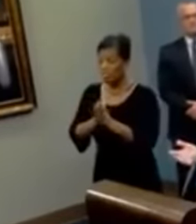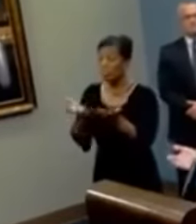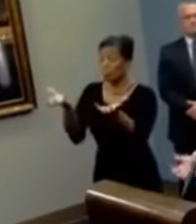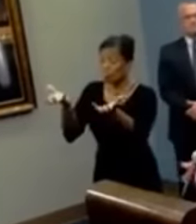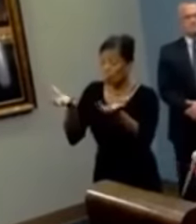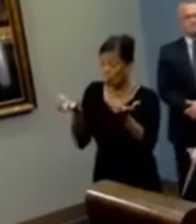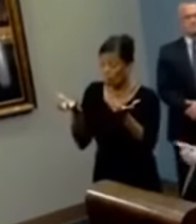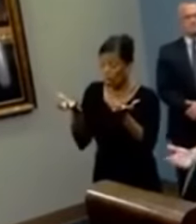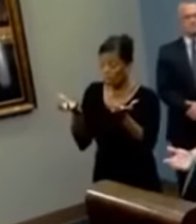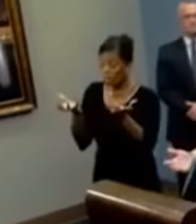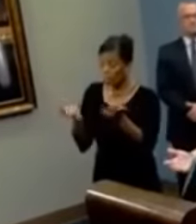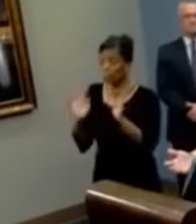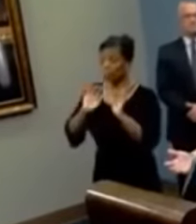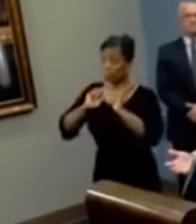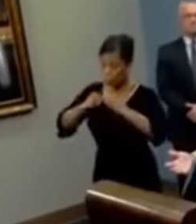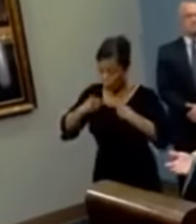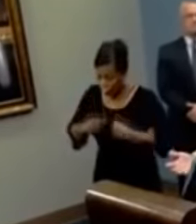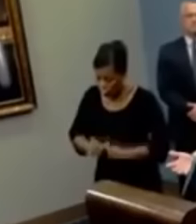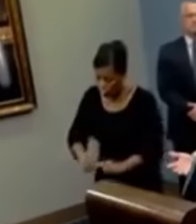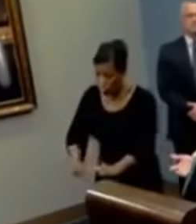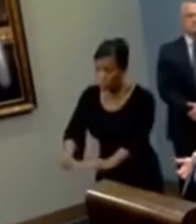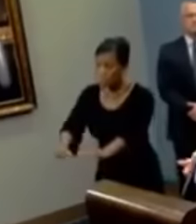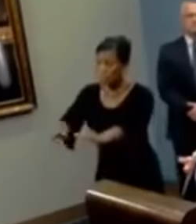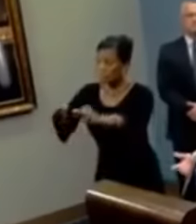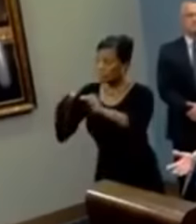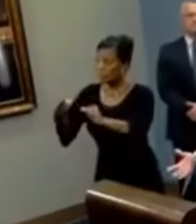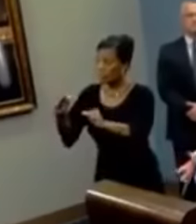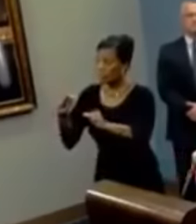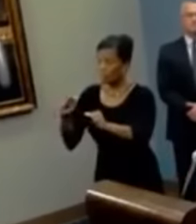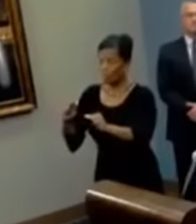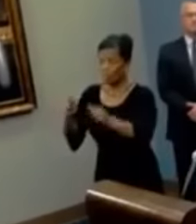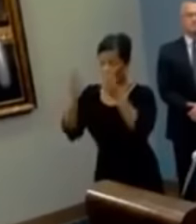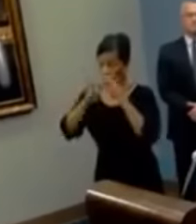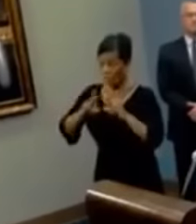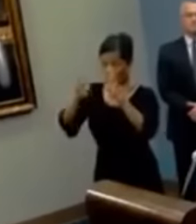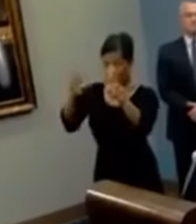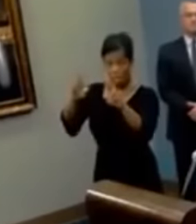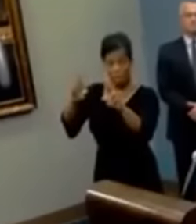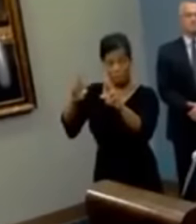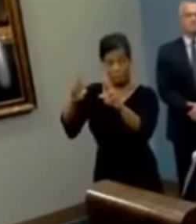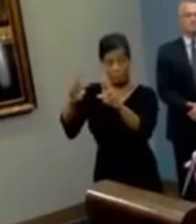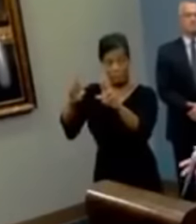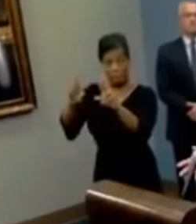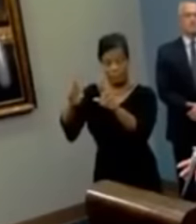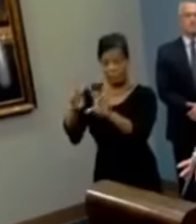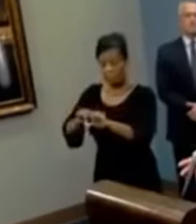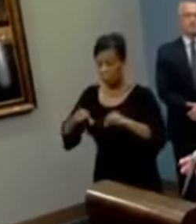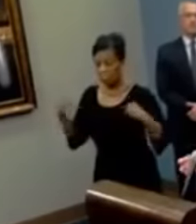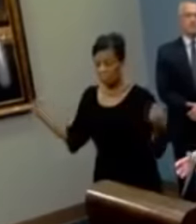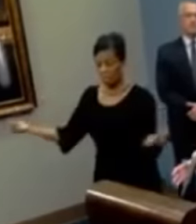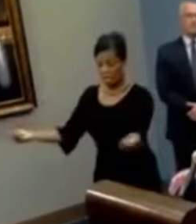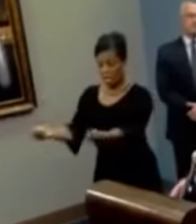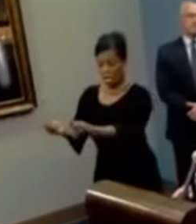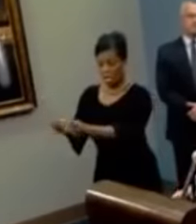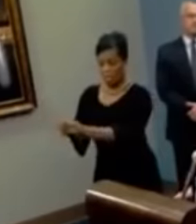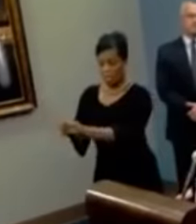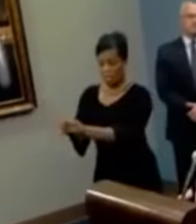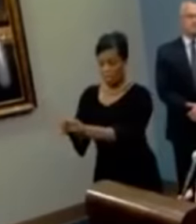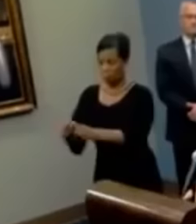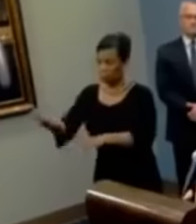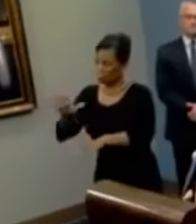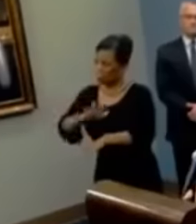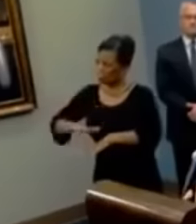up. The funny thing is that this was a volunteer job, so she didn't even do it for money. The area,